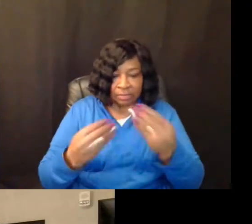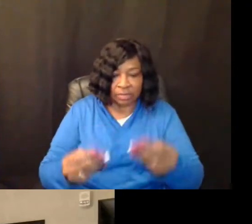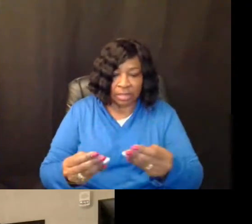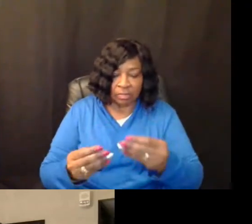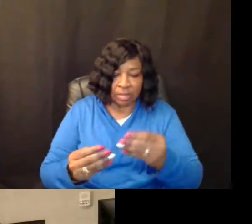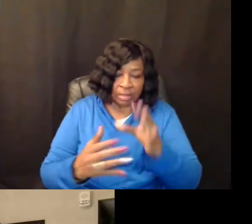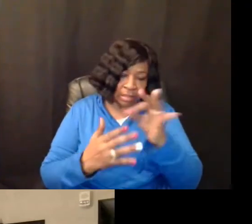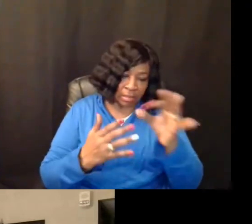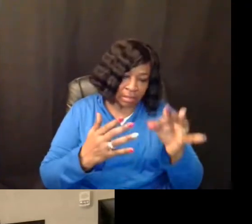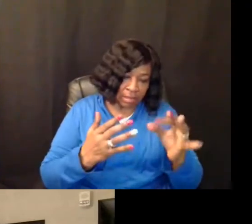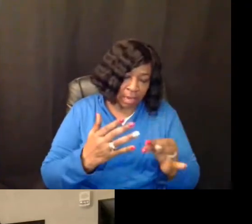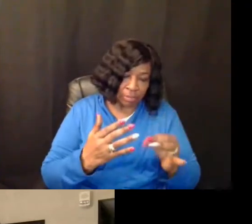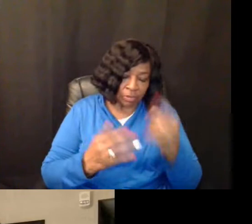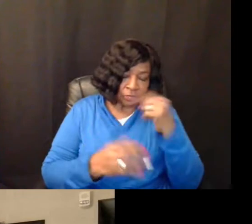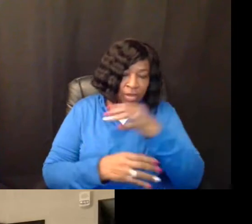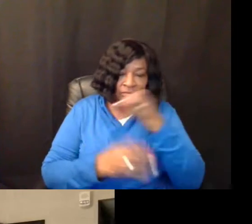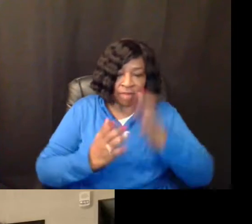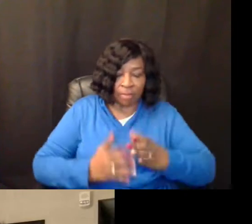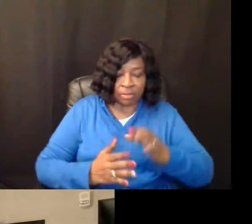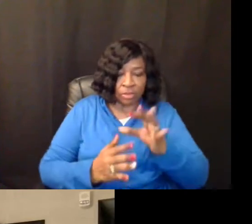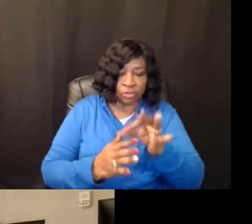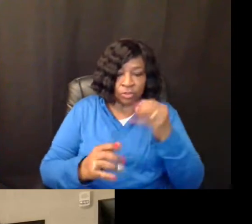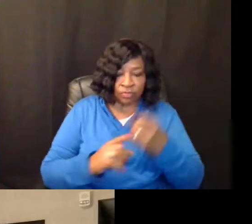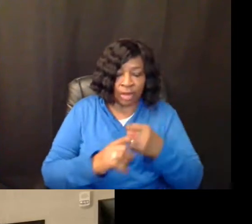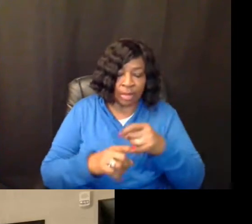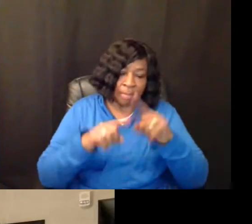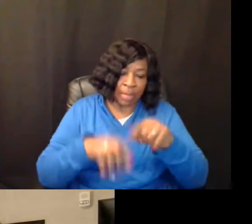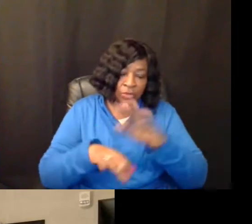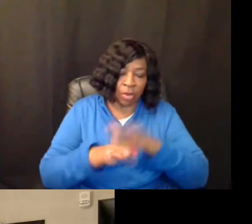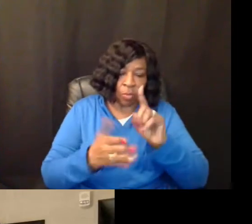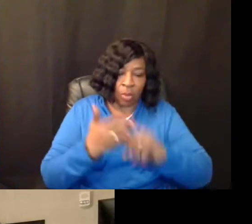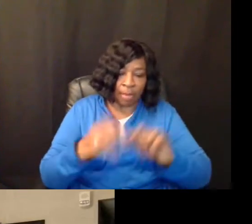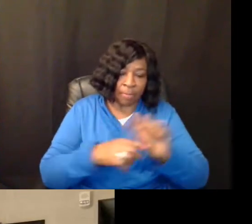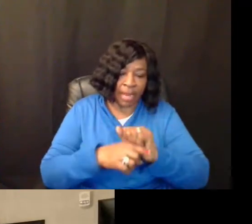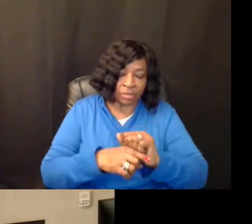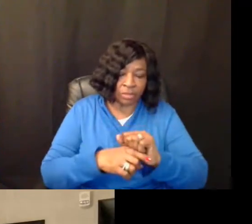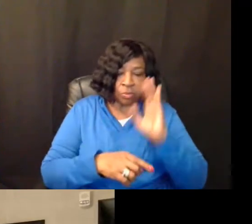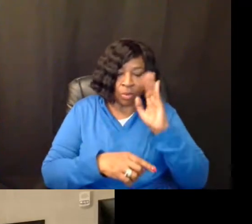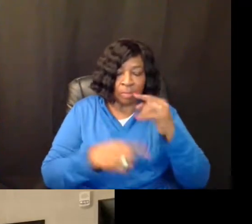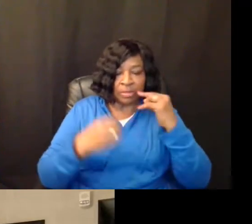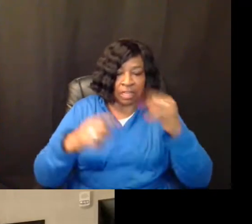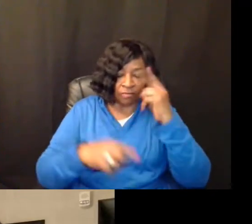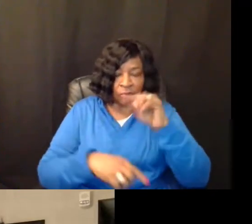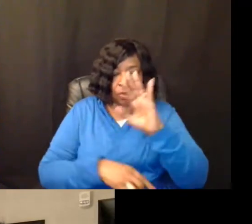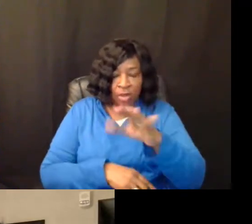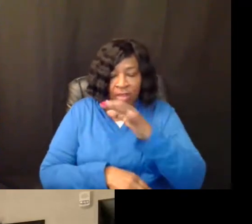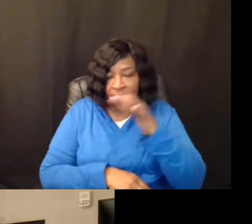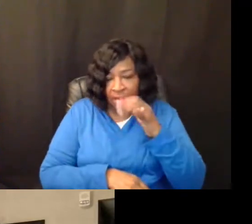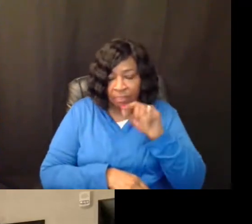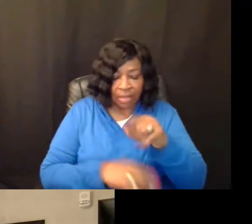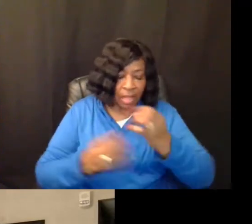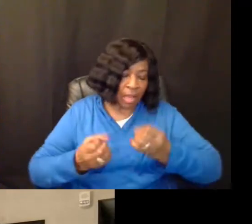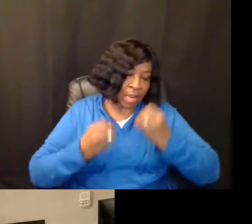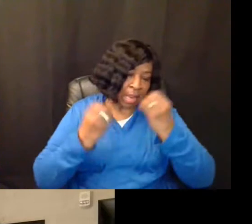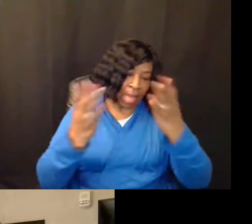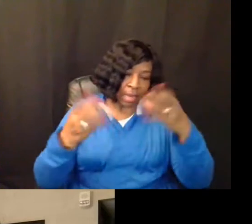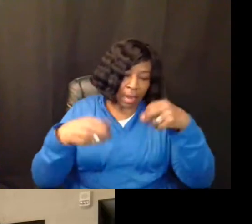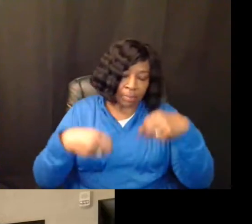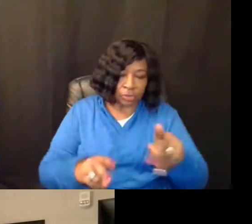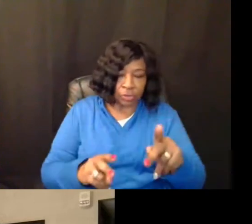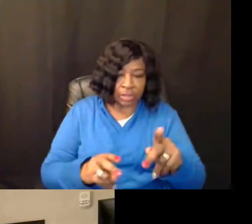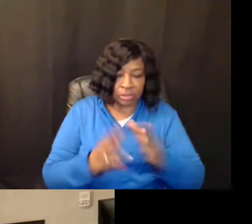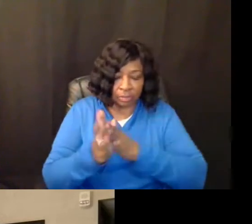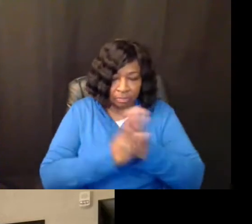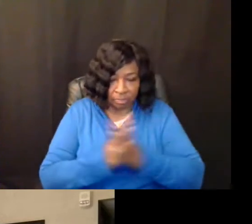for farmers to choose from based on what practices will work well for your farm in your region. So there's a lot of opportunities to